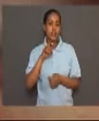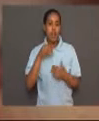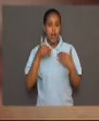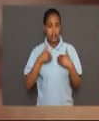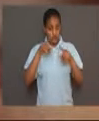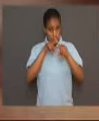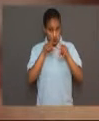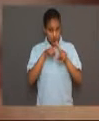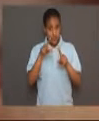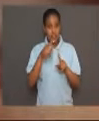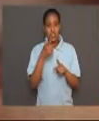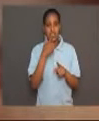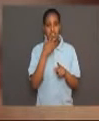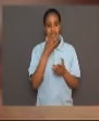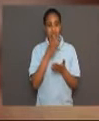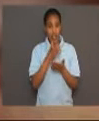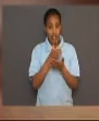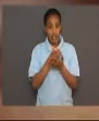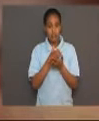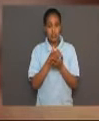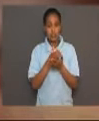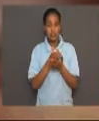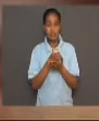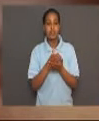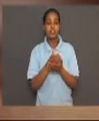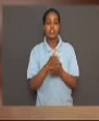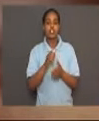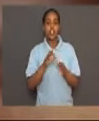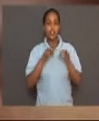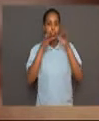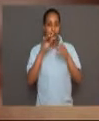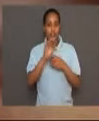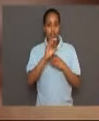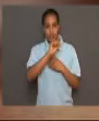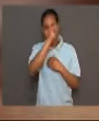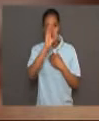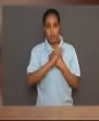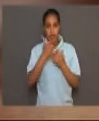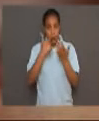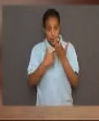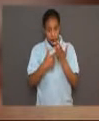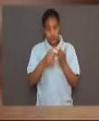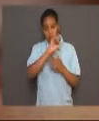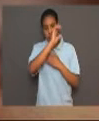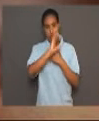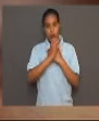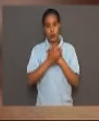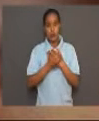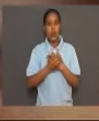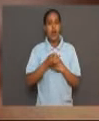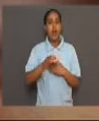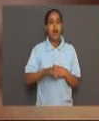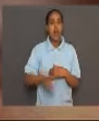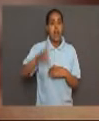has a different glass transition temperature. Above this temperature, but below the